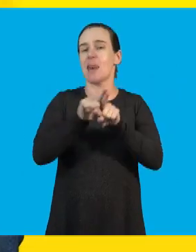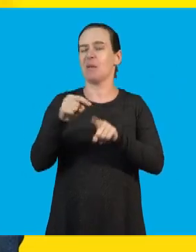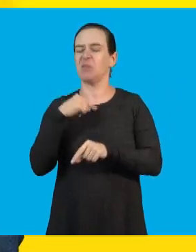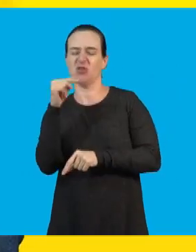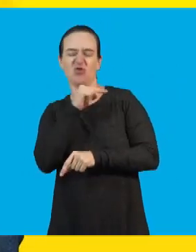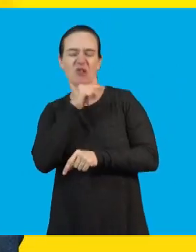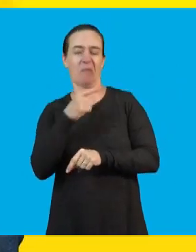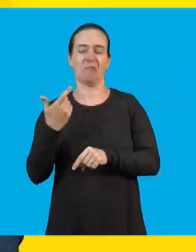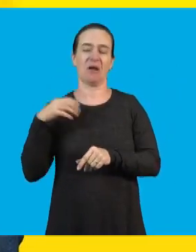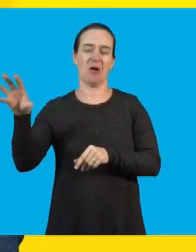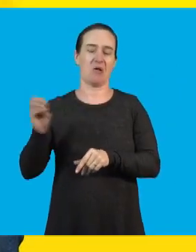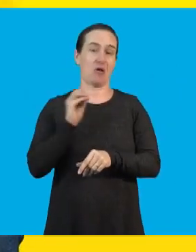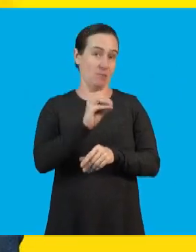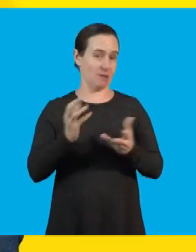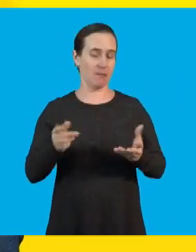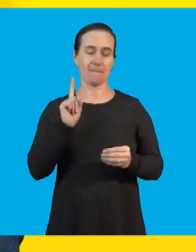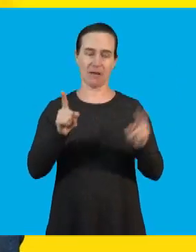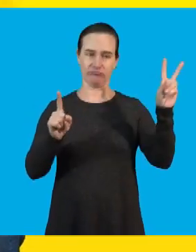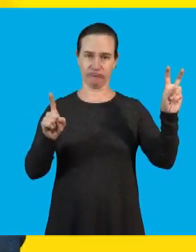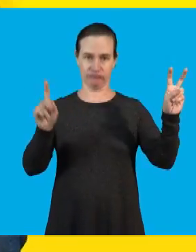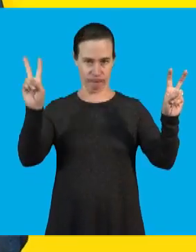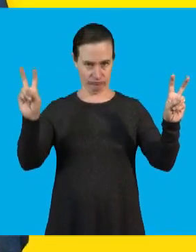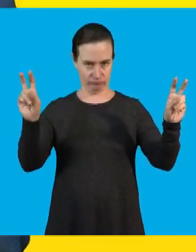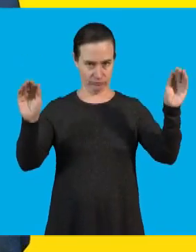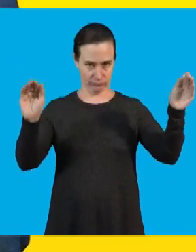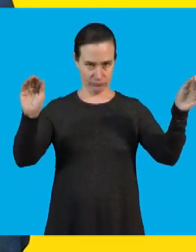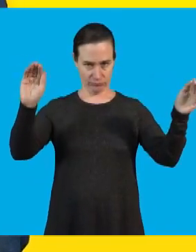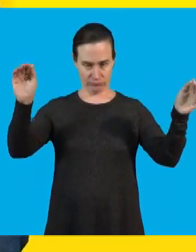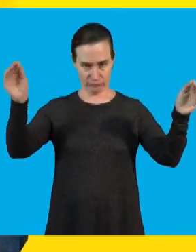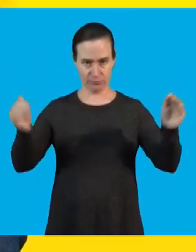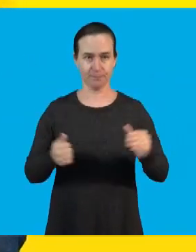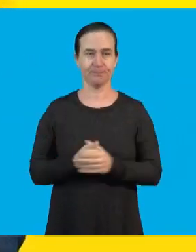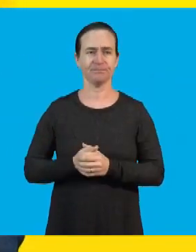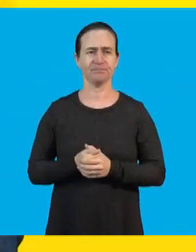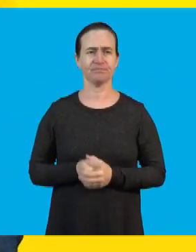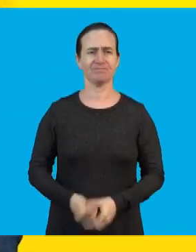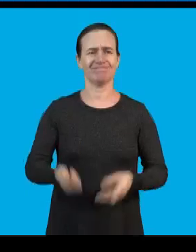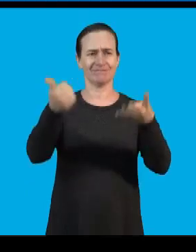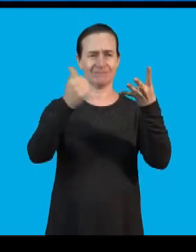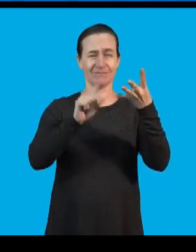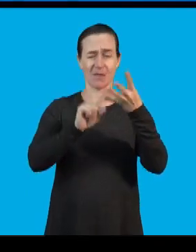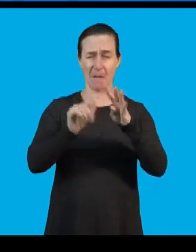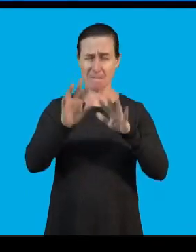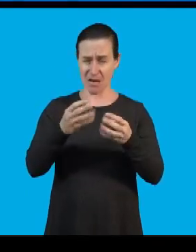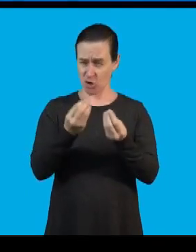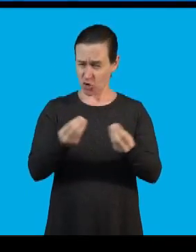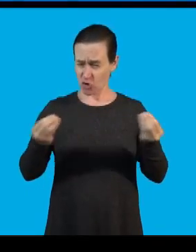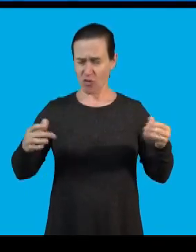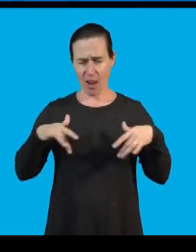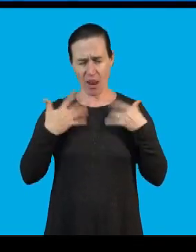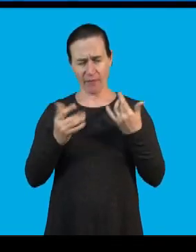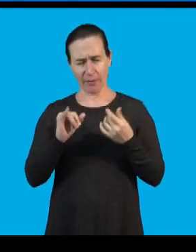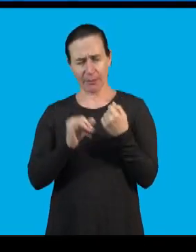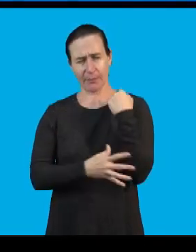to be considered plagiarism. Okay. When we move on to our next question, it says, many children live in